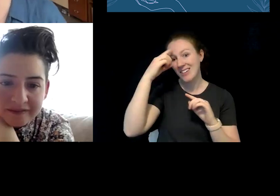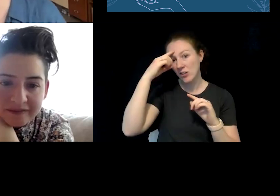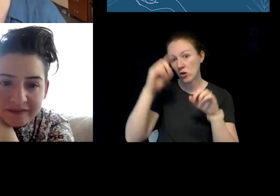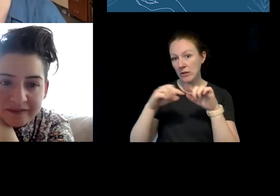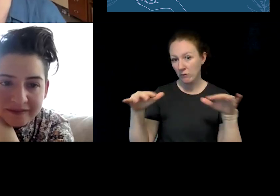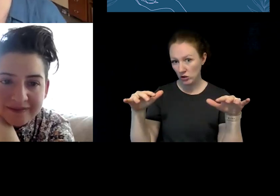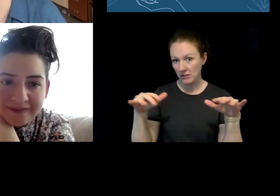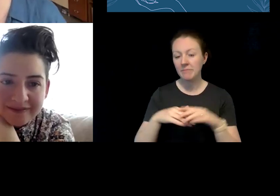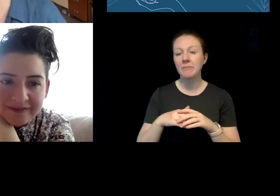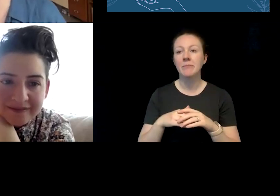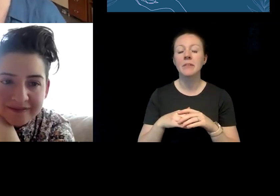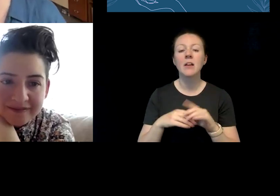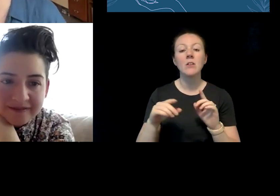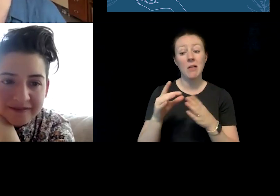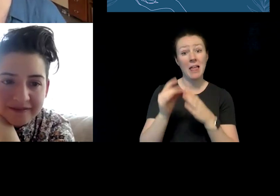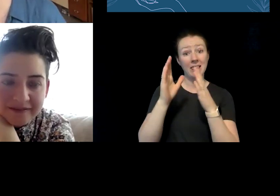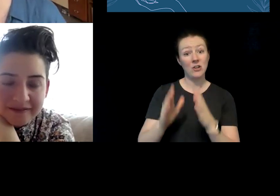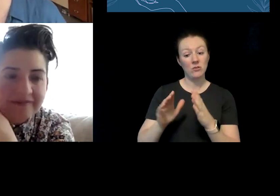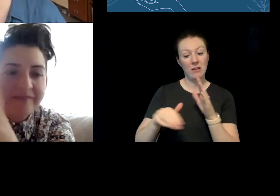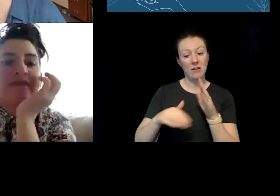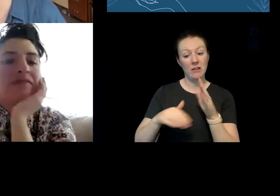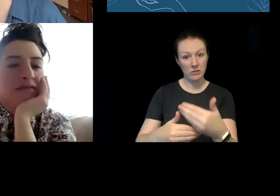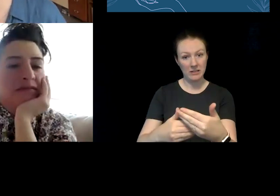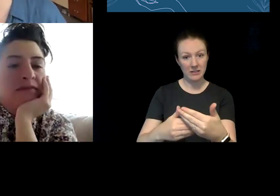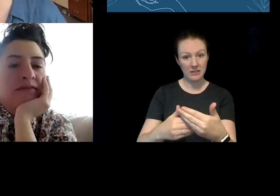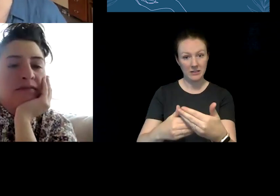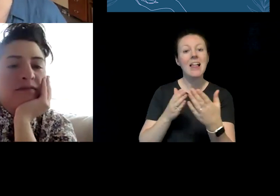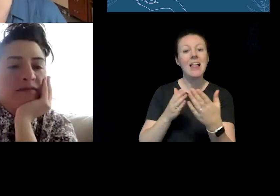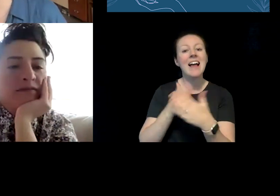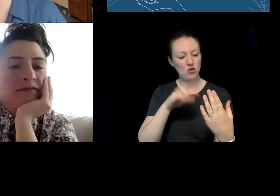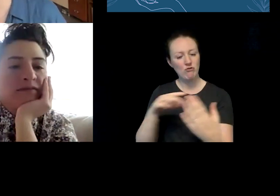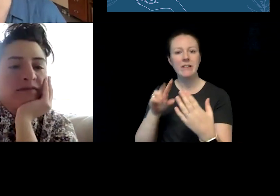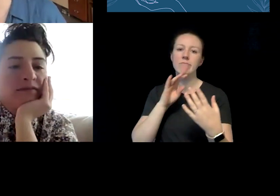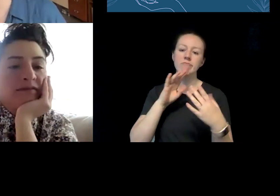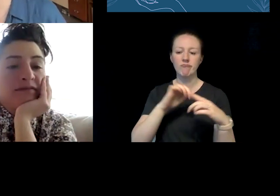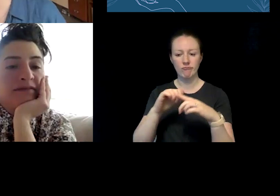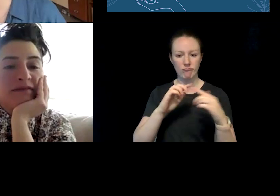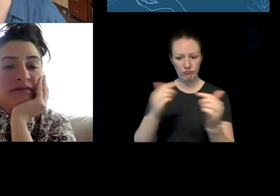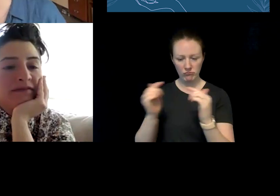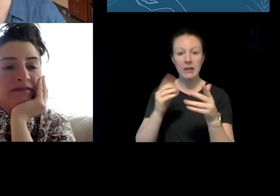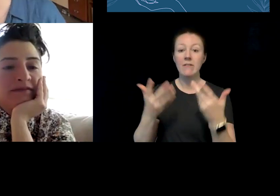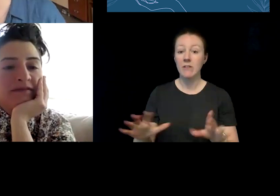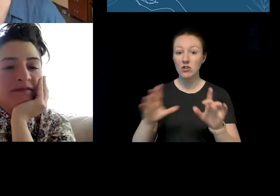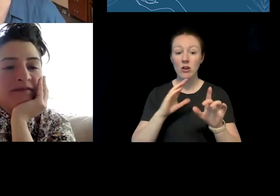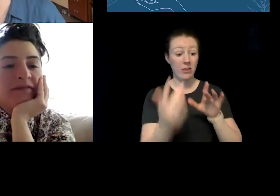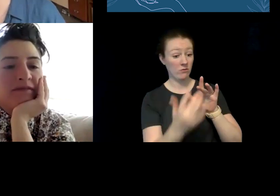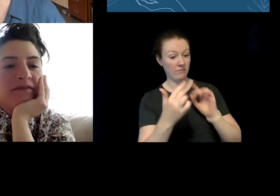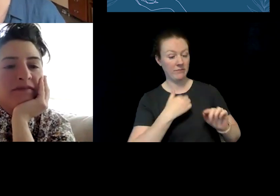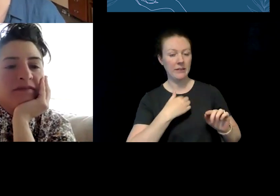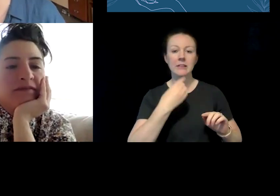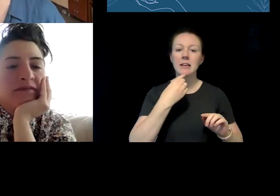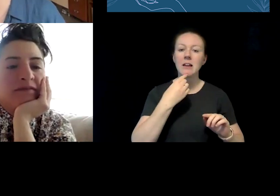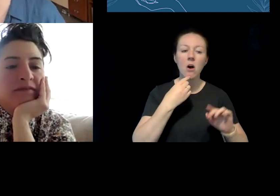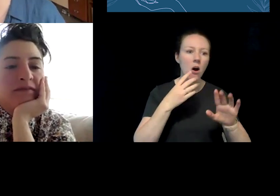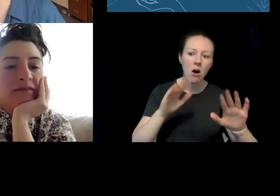the leader of that process immediately after the reading was over reached out to us and said, you have no idea how important it was